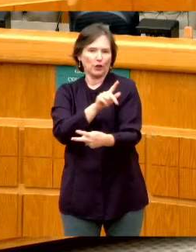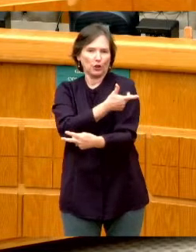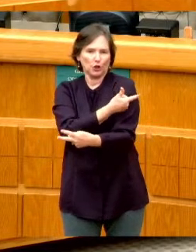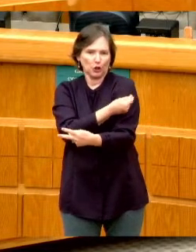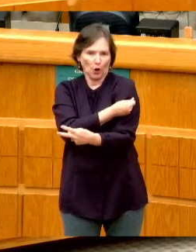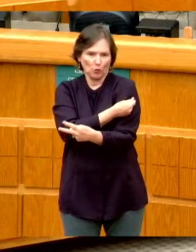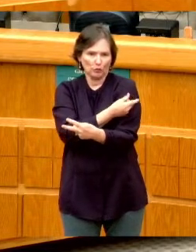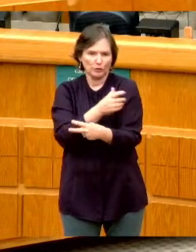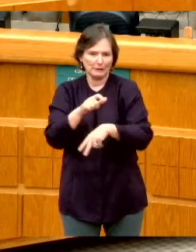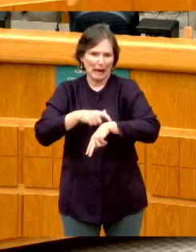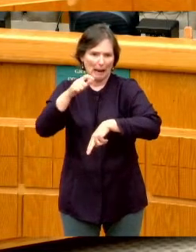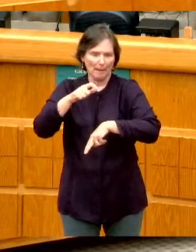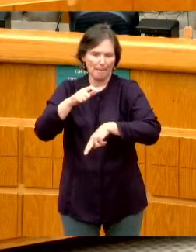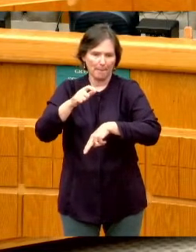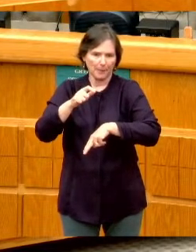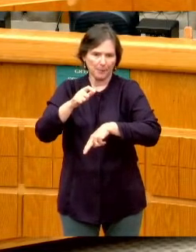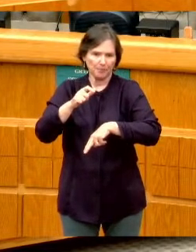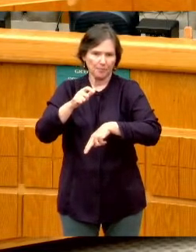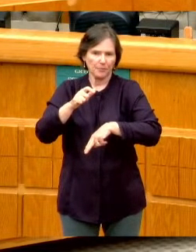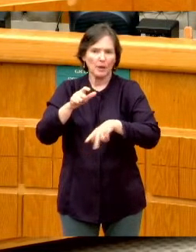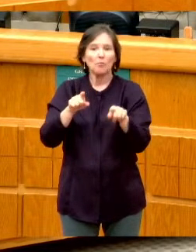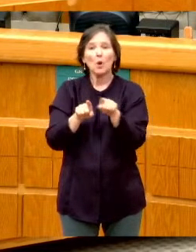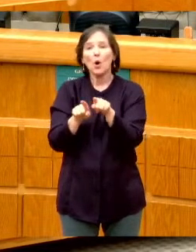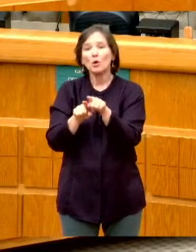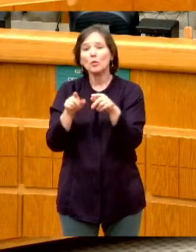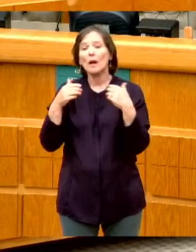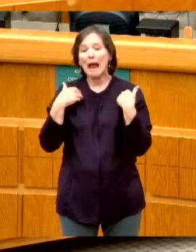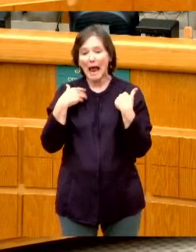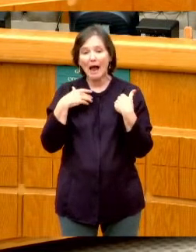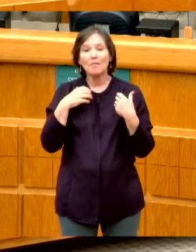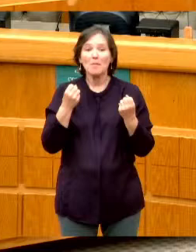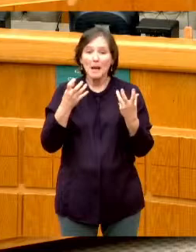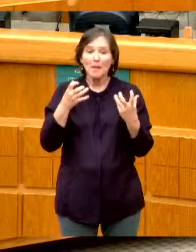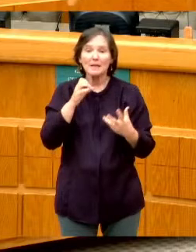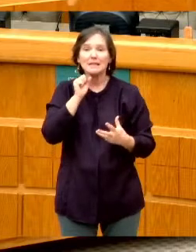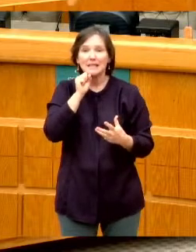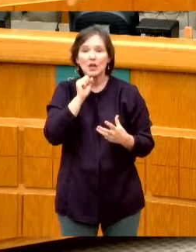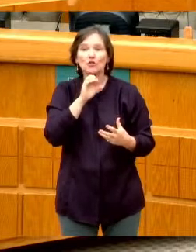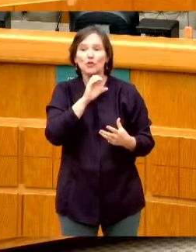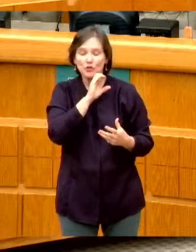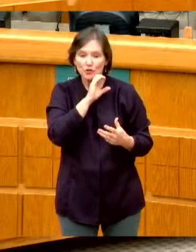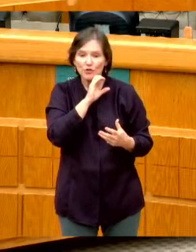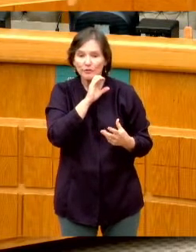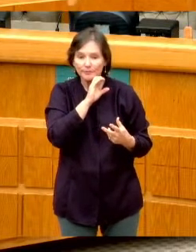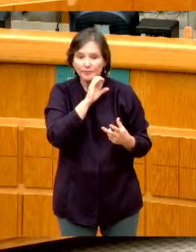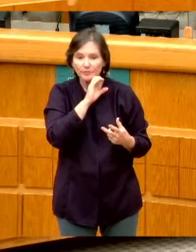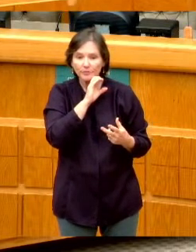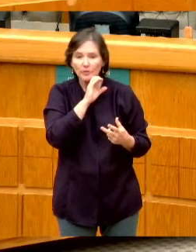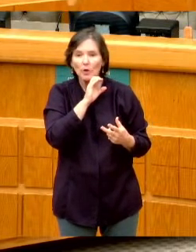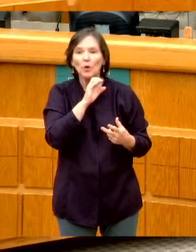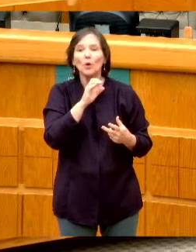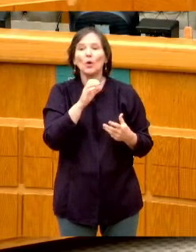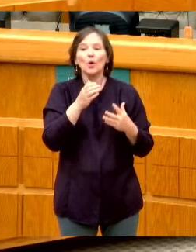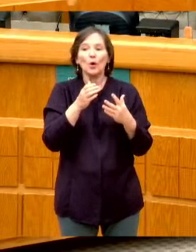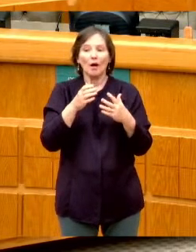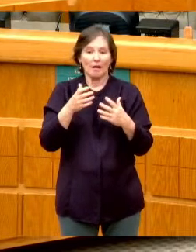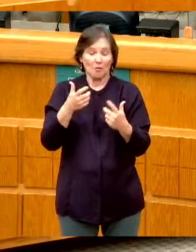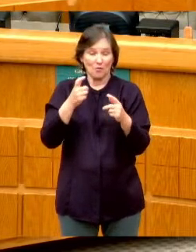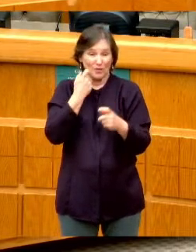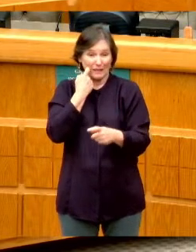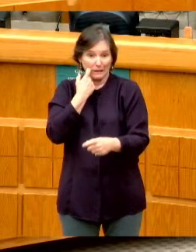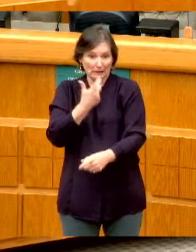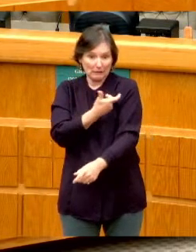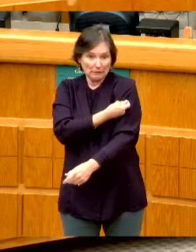our seniors and homebound residents who've received their first vaccine through the Saving Our Seniors Homebound